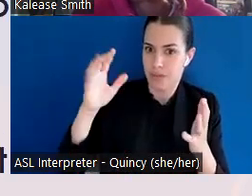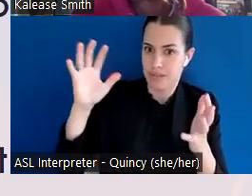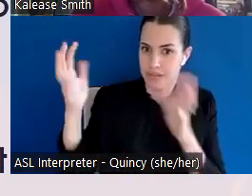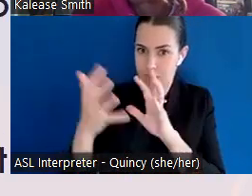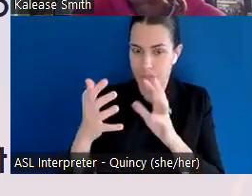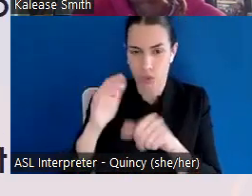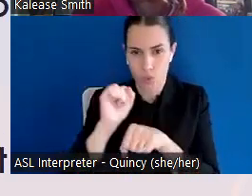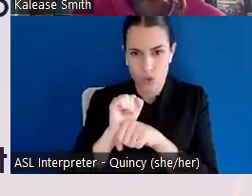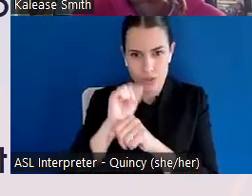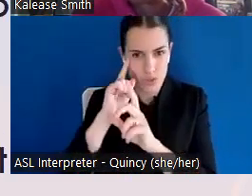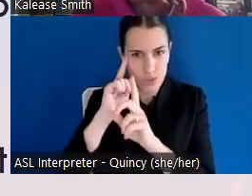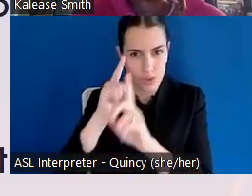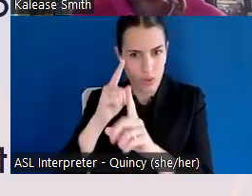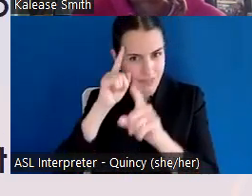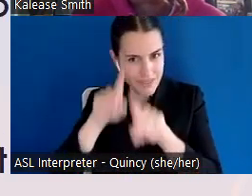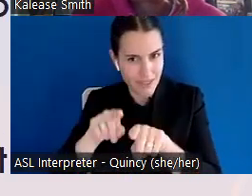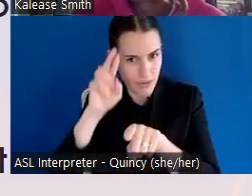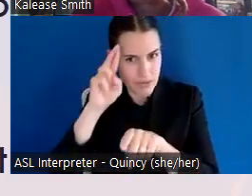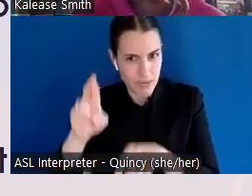these goals.